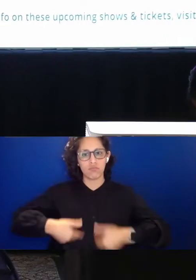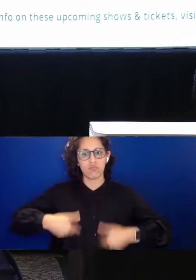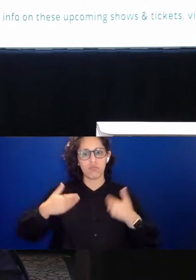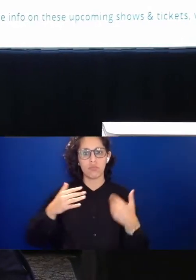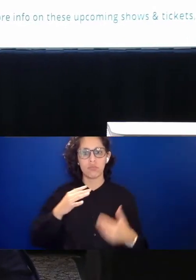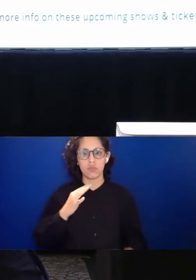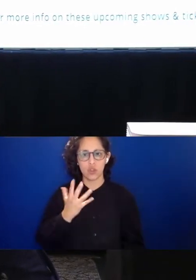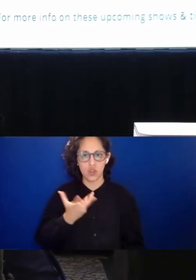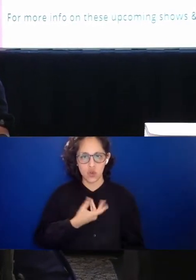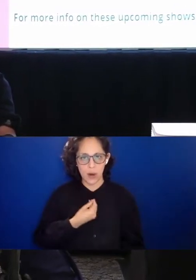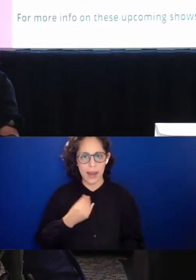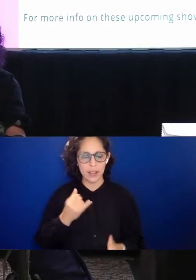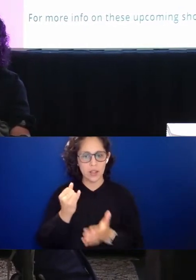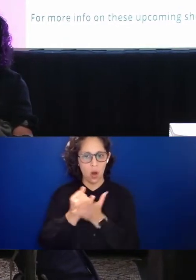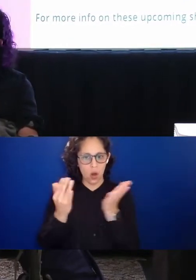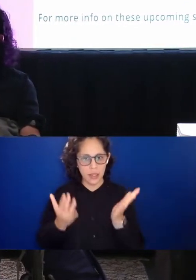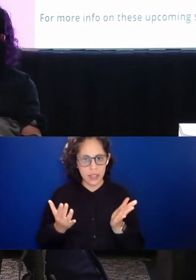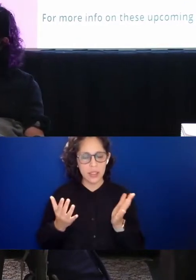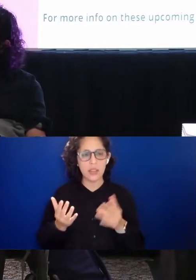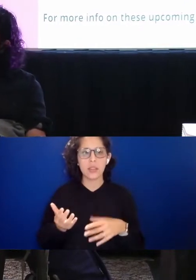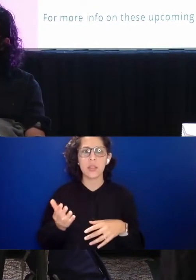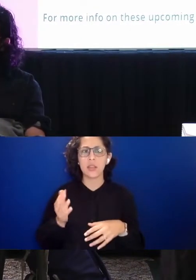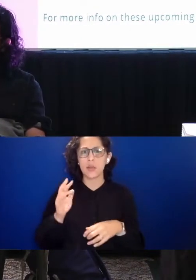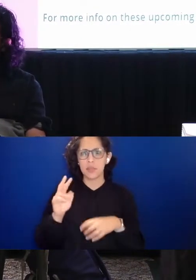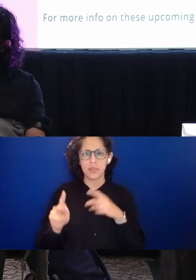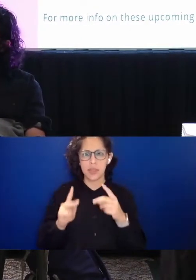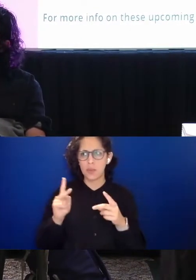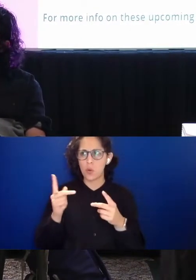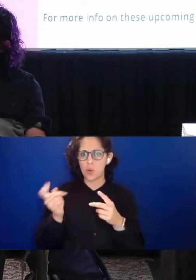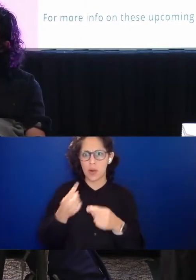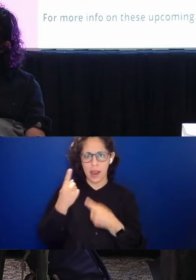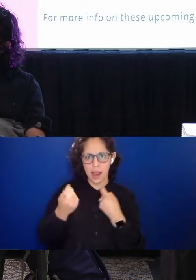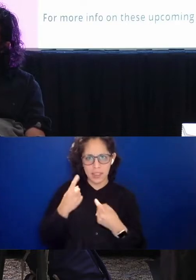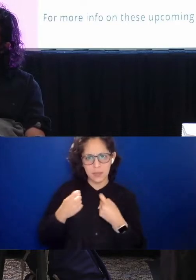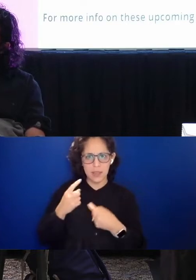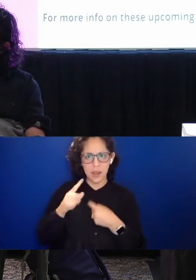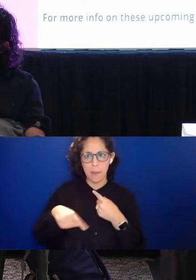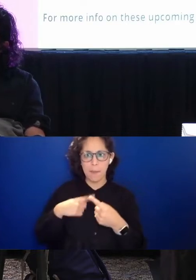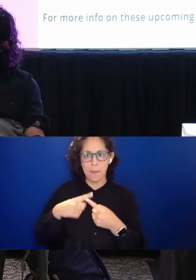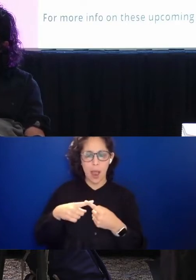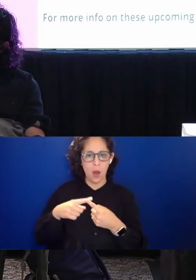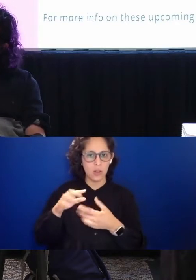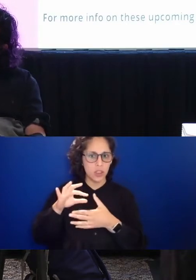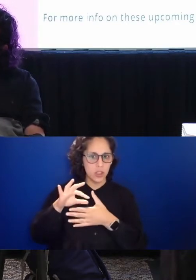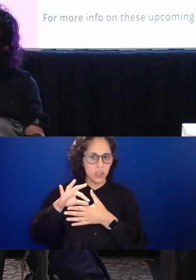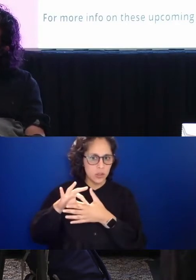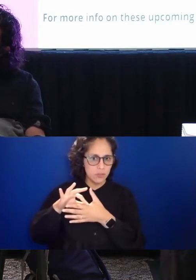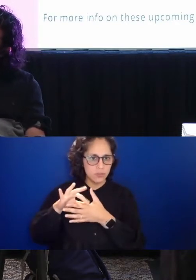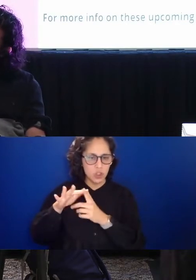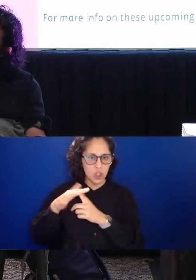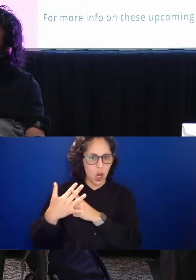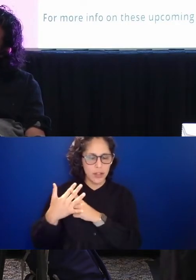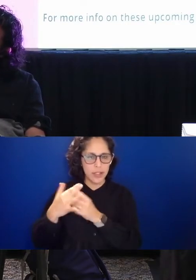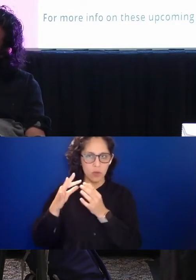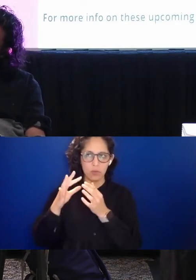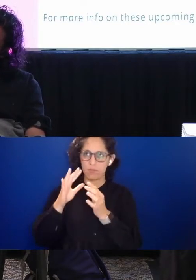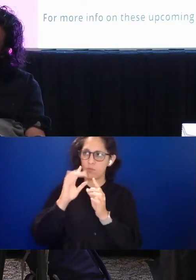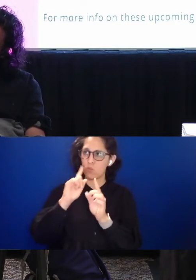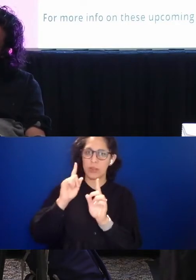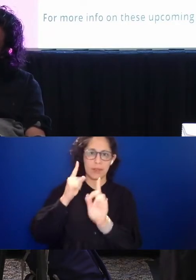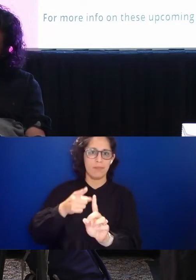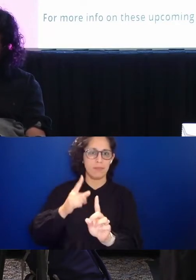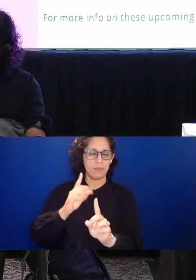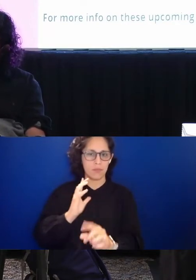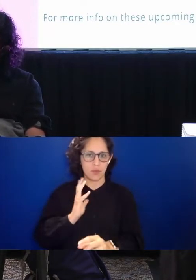often people are like, content, that means you want to do plays about trans things. And that is true. And also, I'm really interested in what